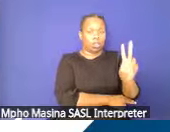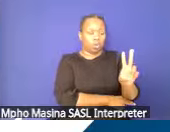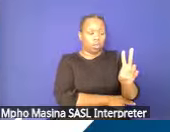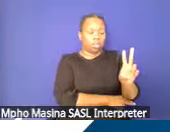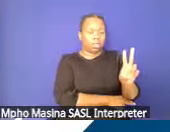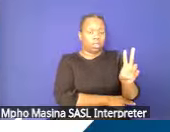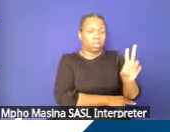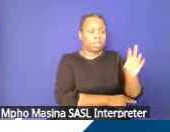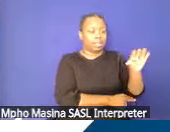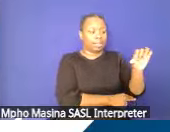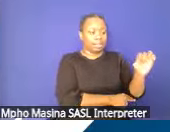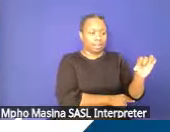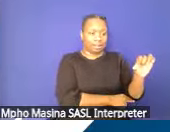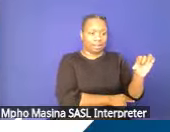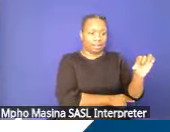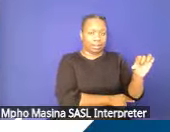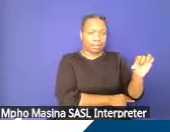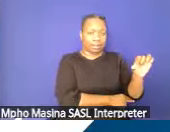2026.